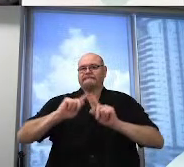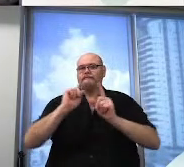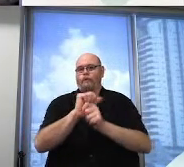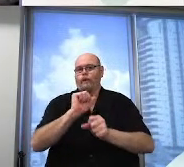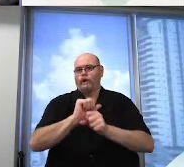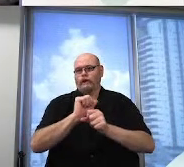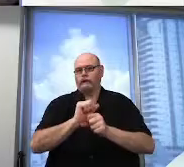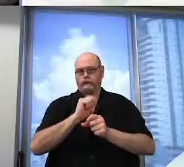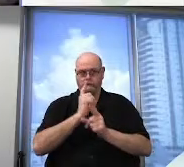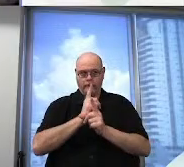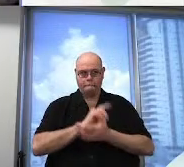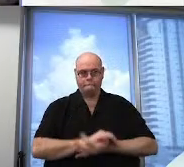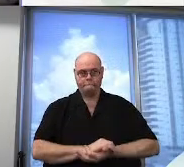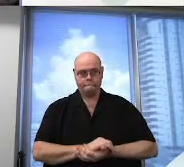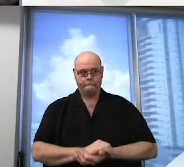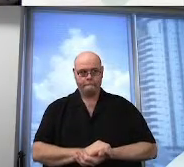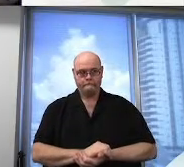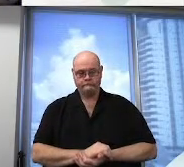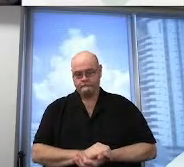Correct.